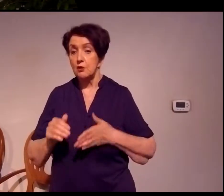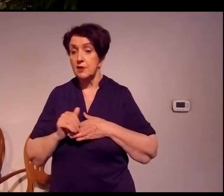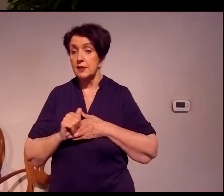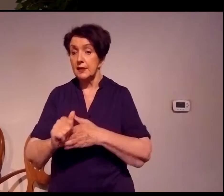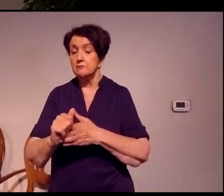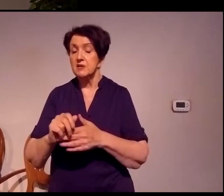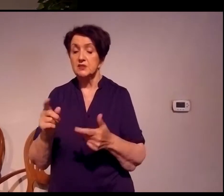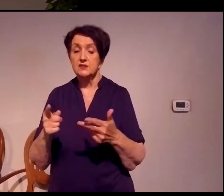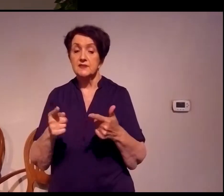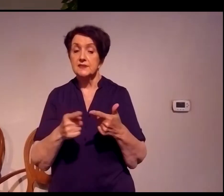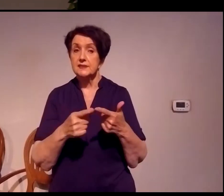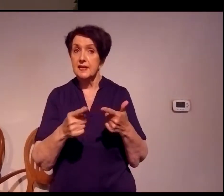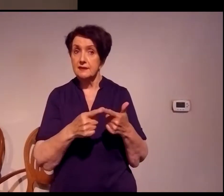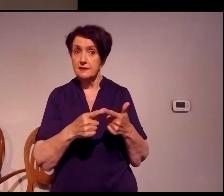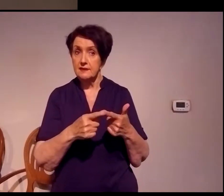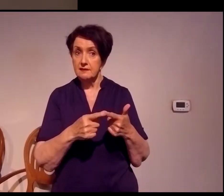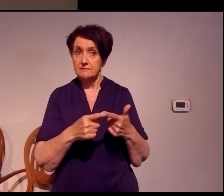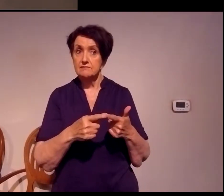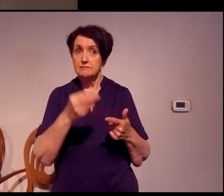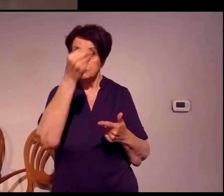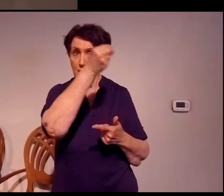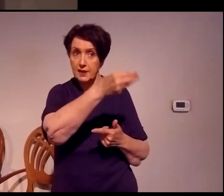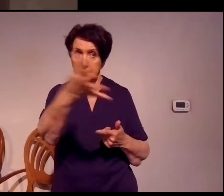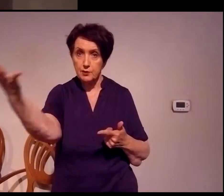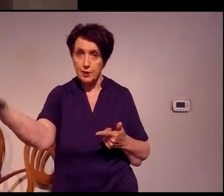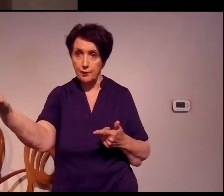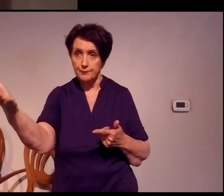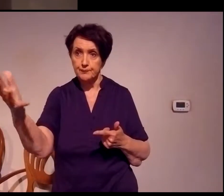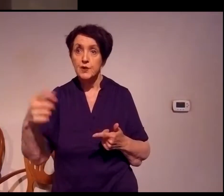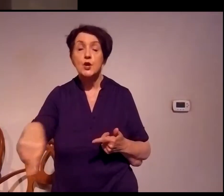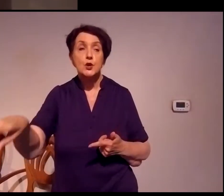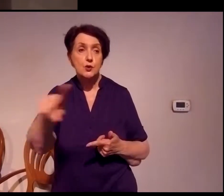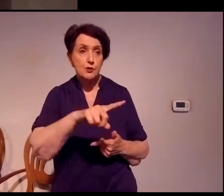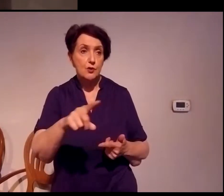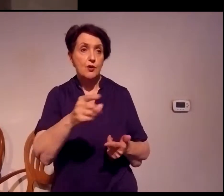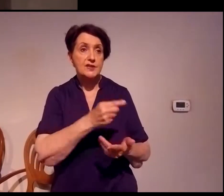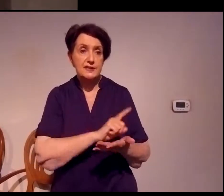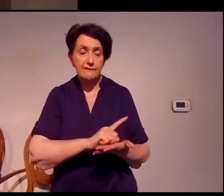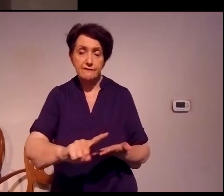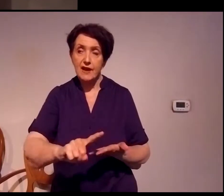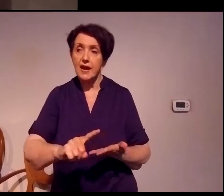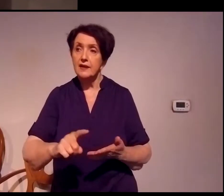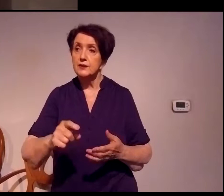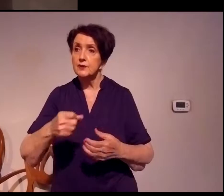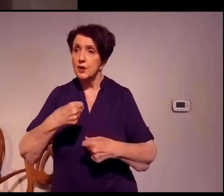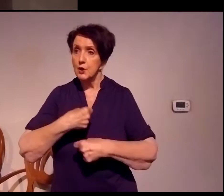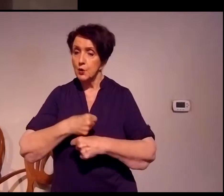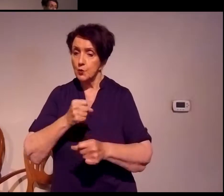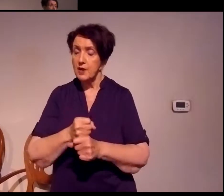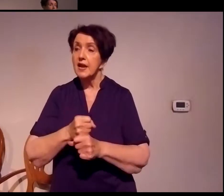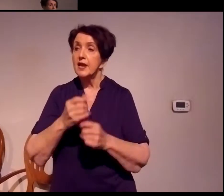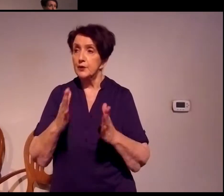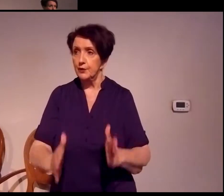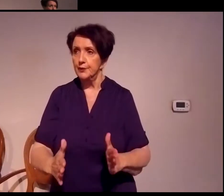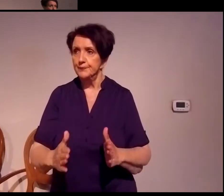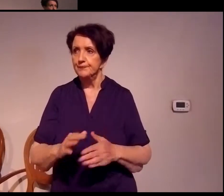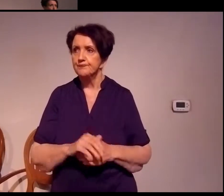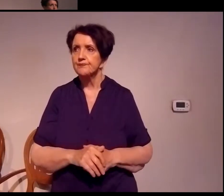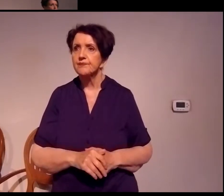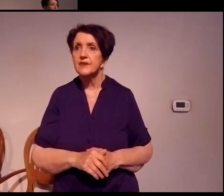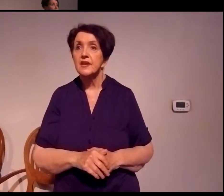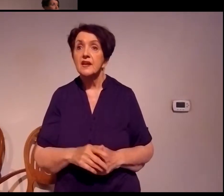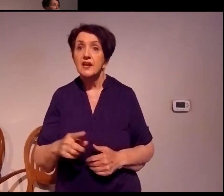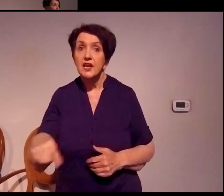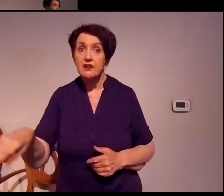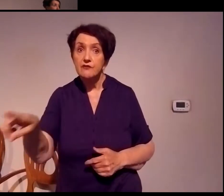the second thing I want to tell you, is that you're a divine creator. You are a co-creator with Spirit. If you are an emanation